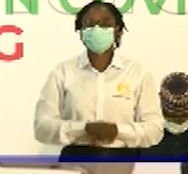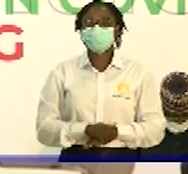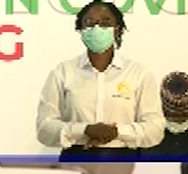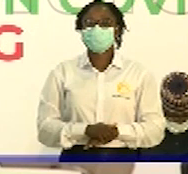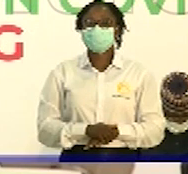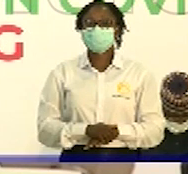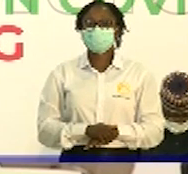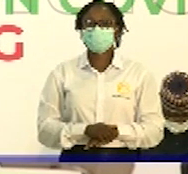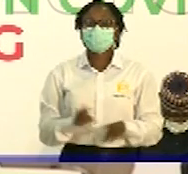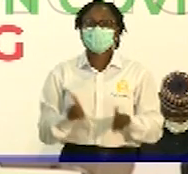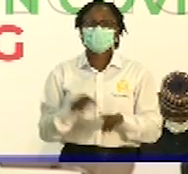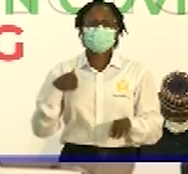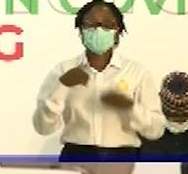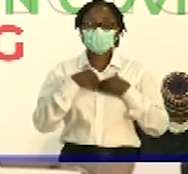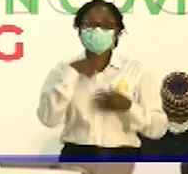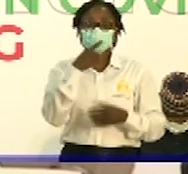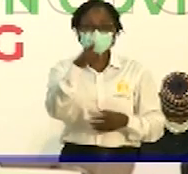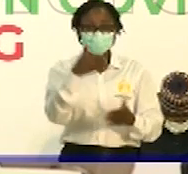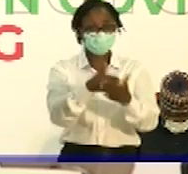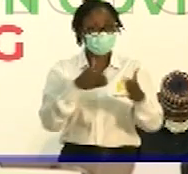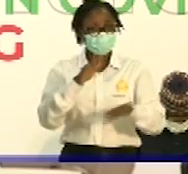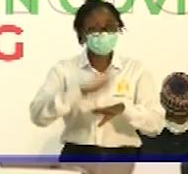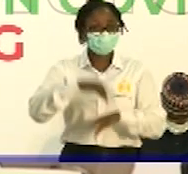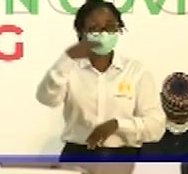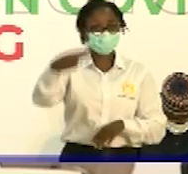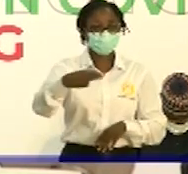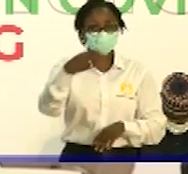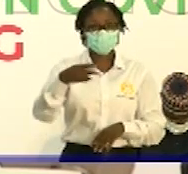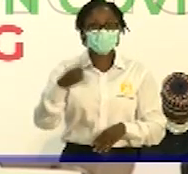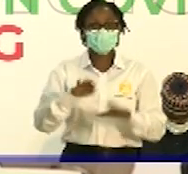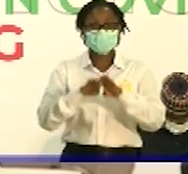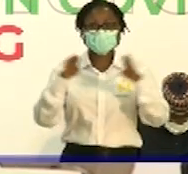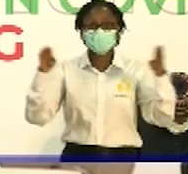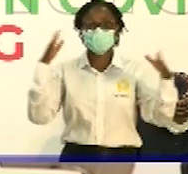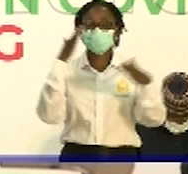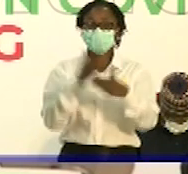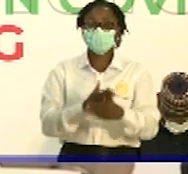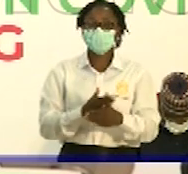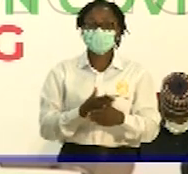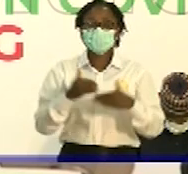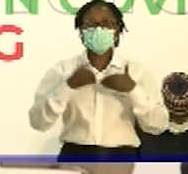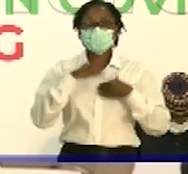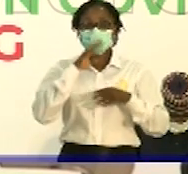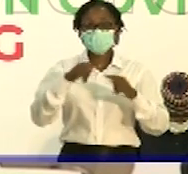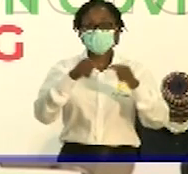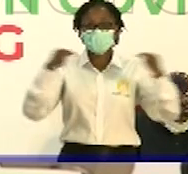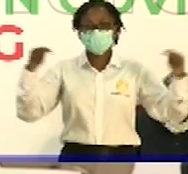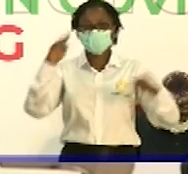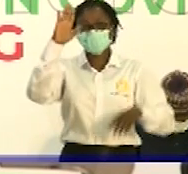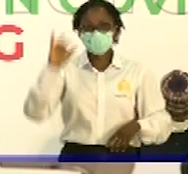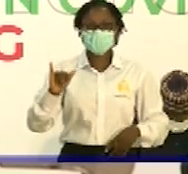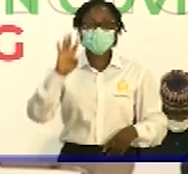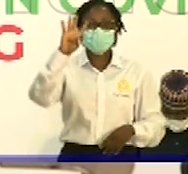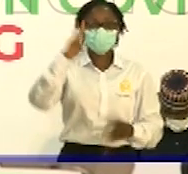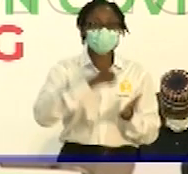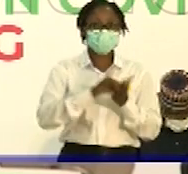As stated at the last press briefing on Thursday, the eased lockdown phase 2 has been extended by 4 weeks from the